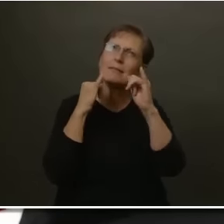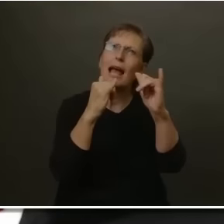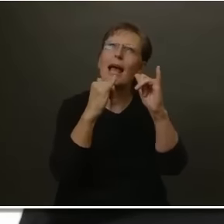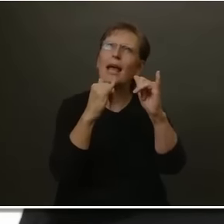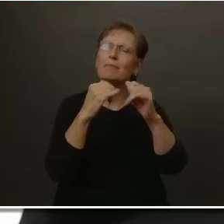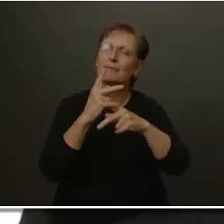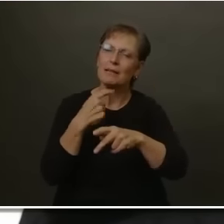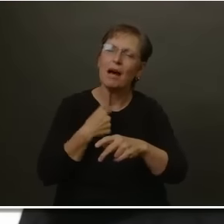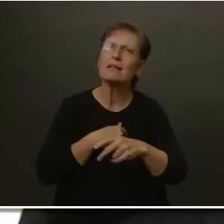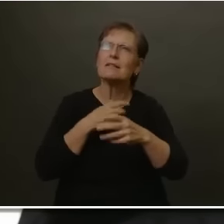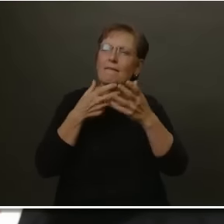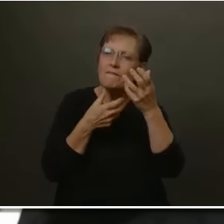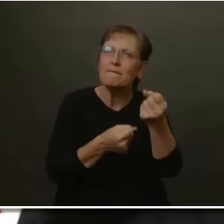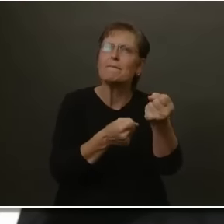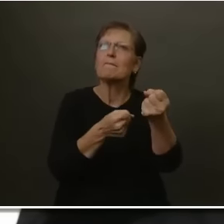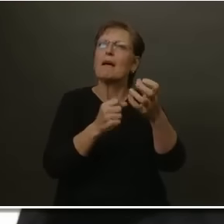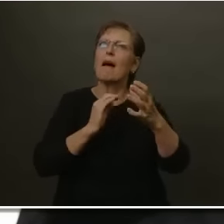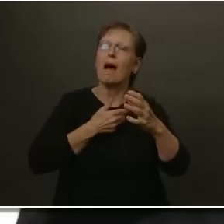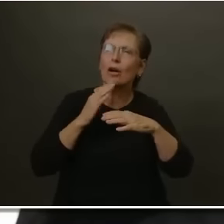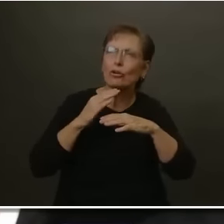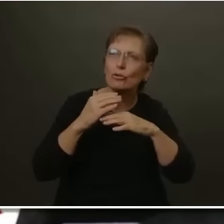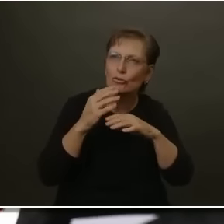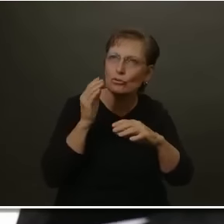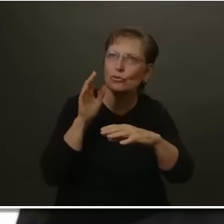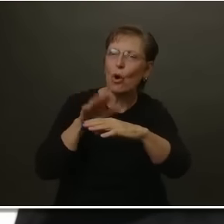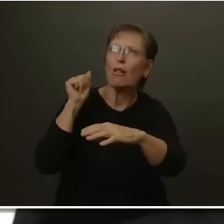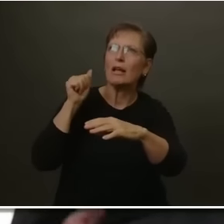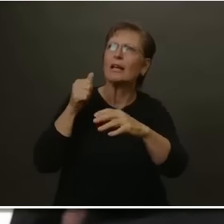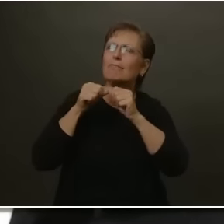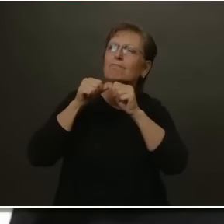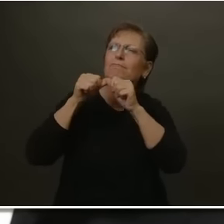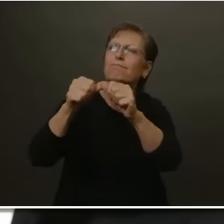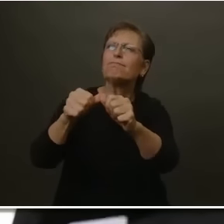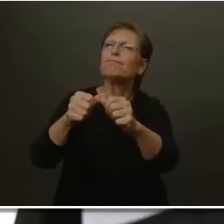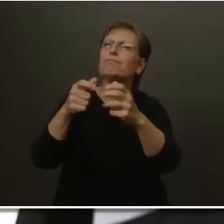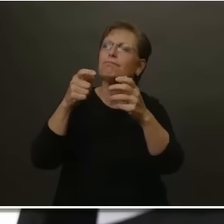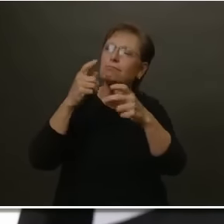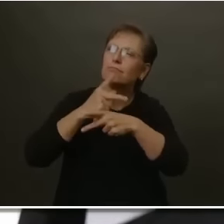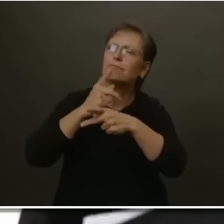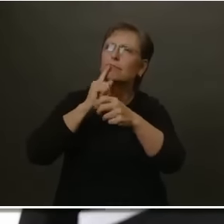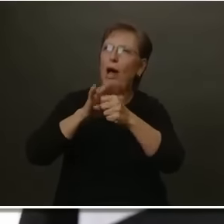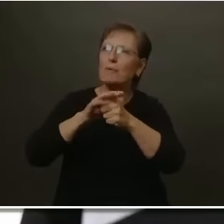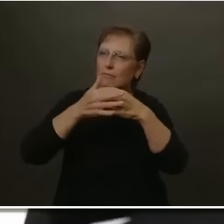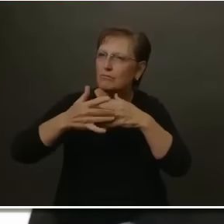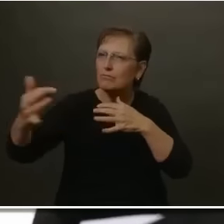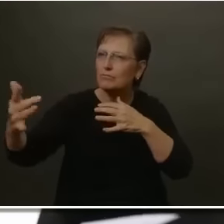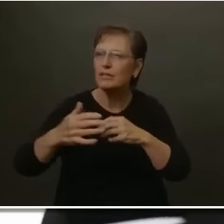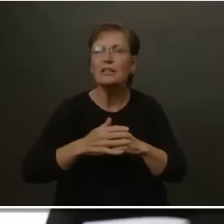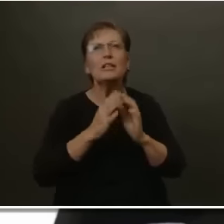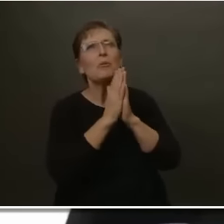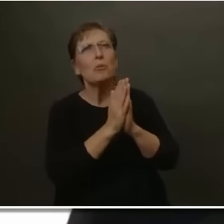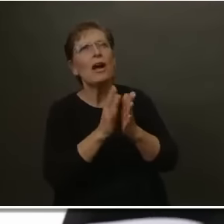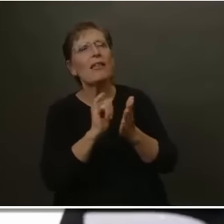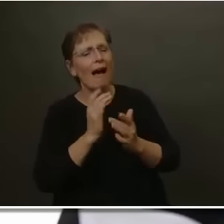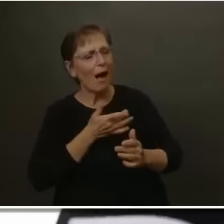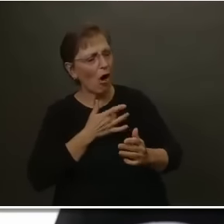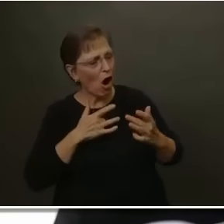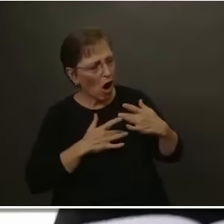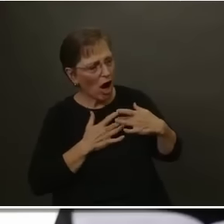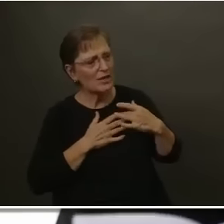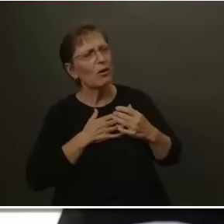faithful to our calling and steadfast in our covenant. Give us inquiring and discerning hearts,